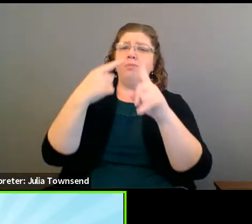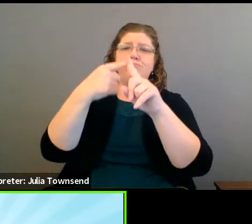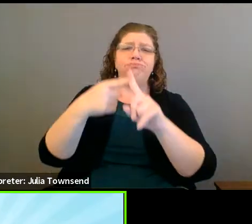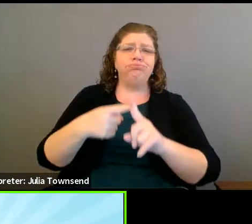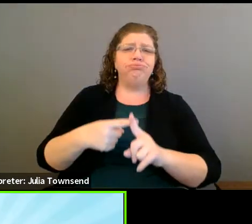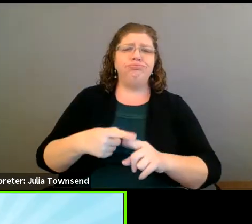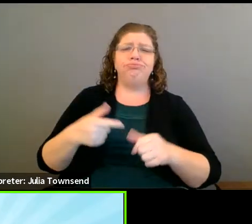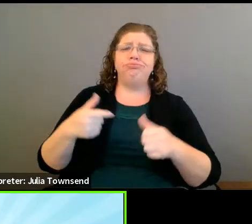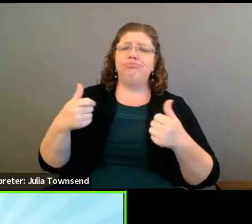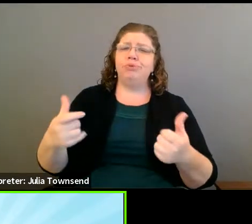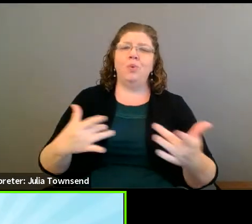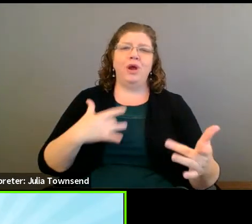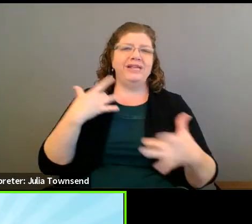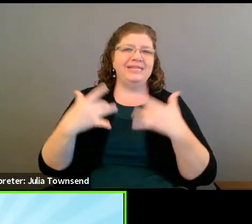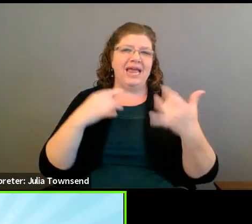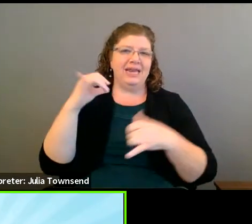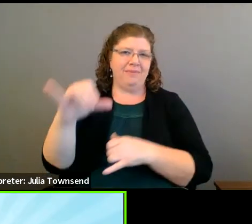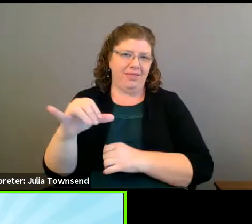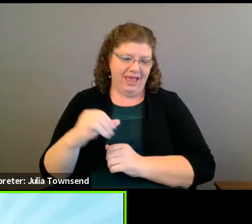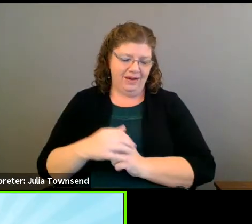we are very excited about that.